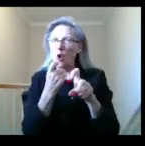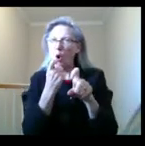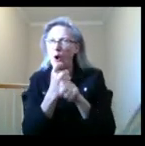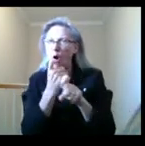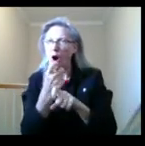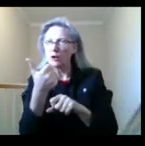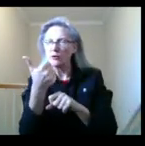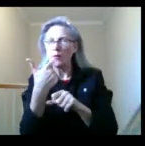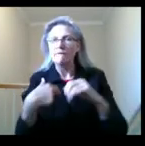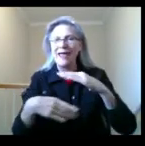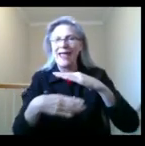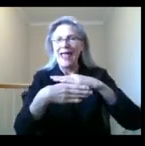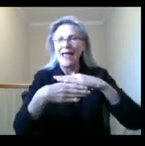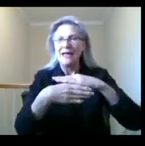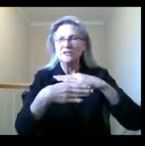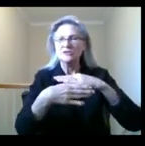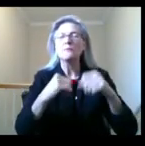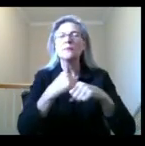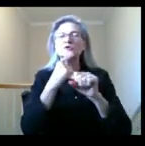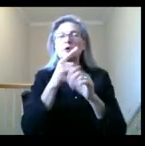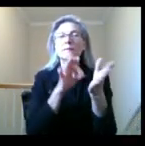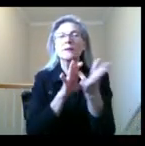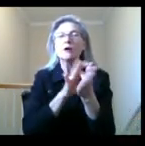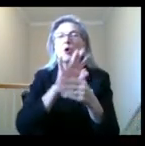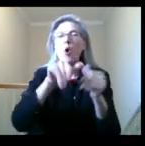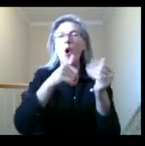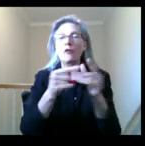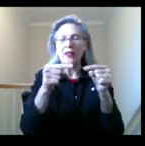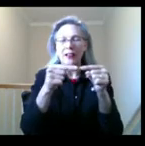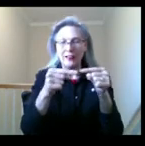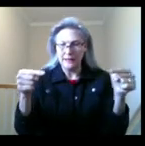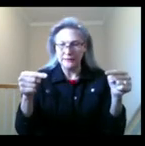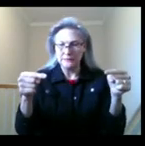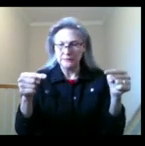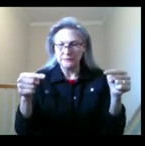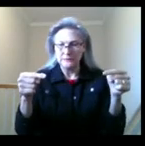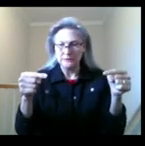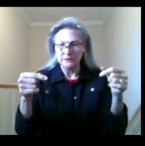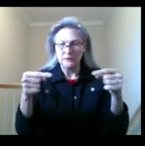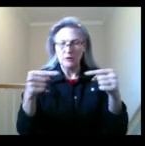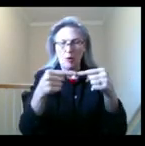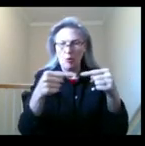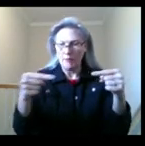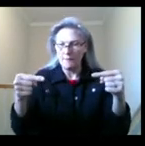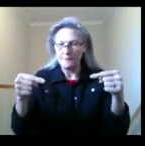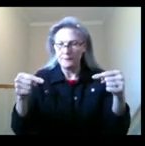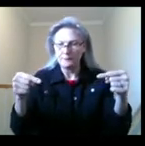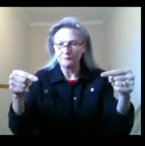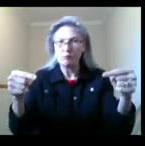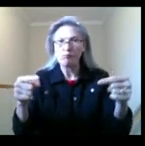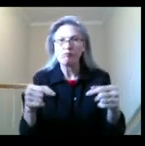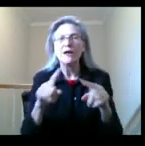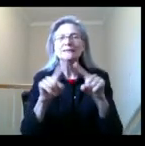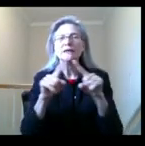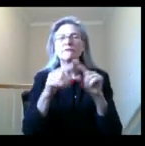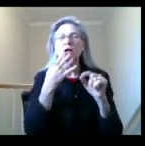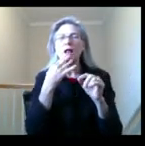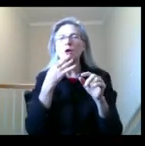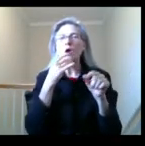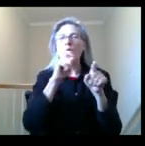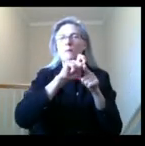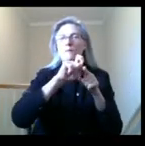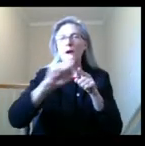edge, I have to make sure I'm counting all the lines there. Okay, so let me take a different color out. Remember,